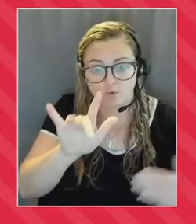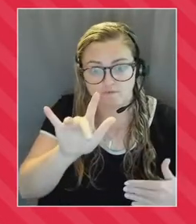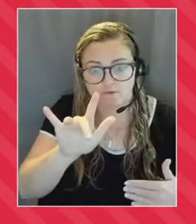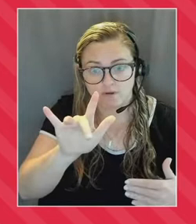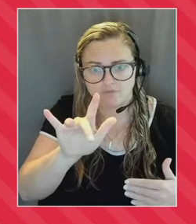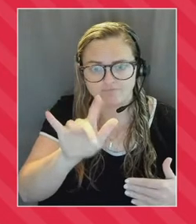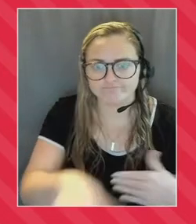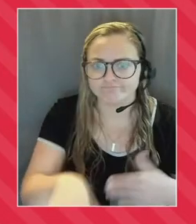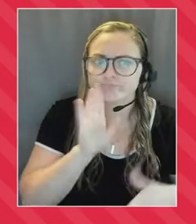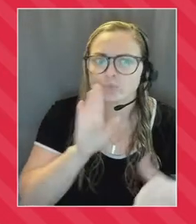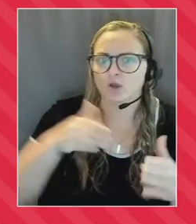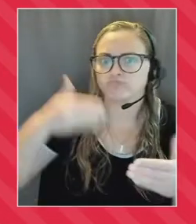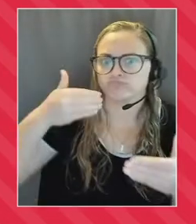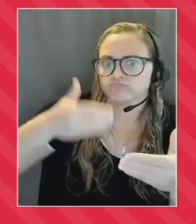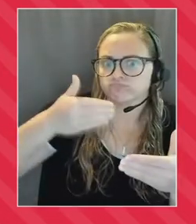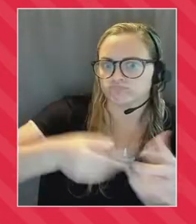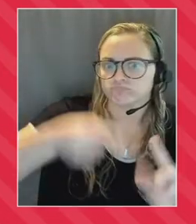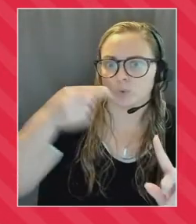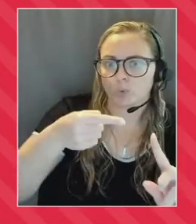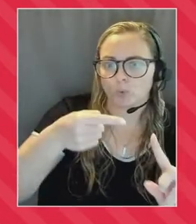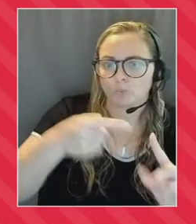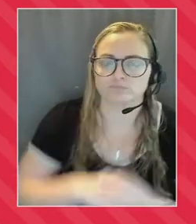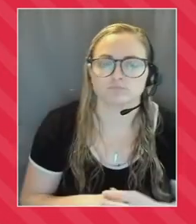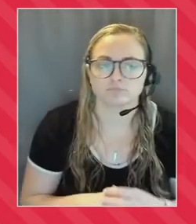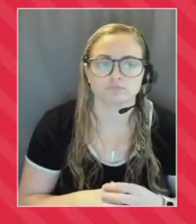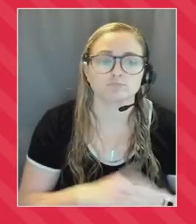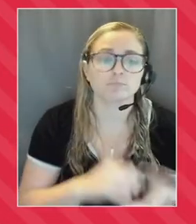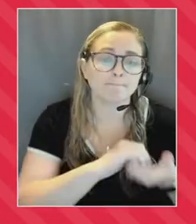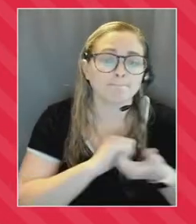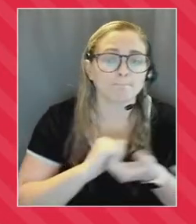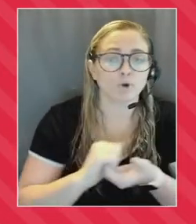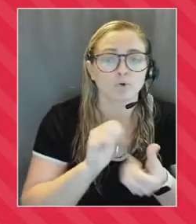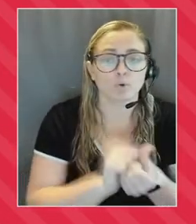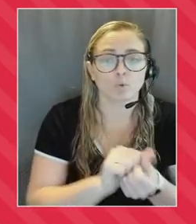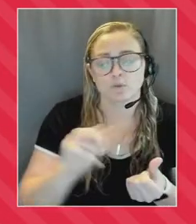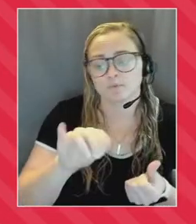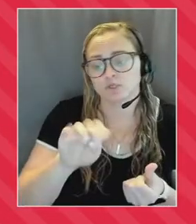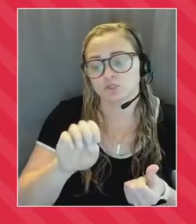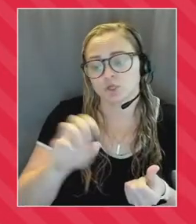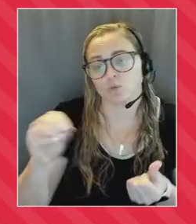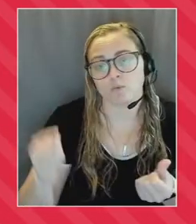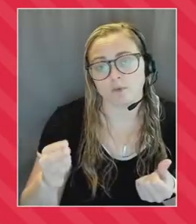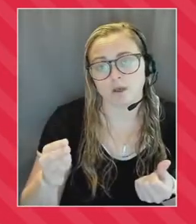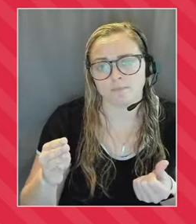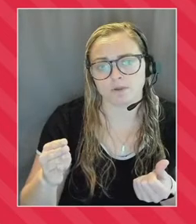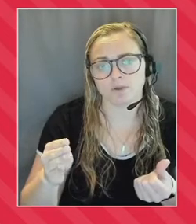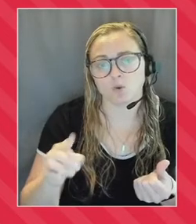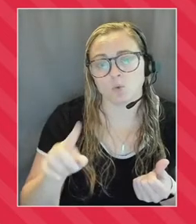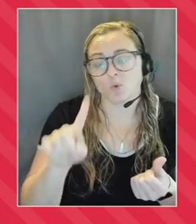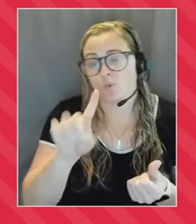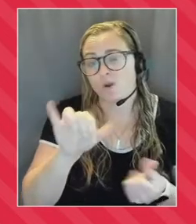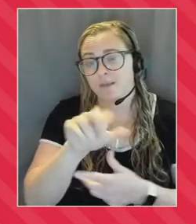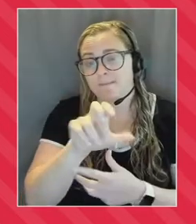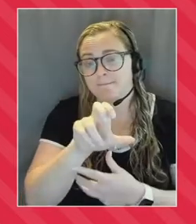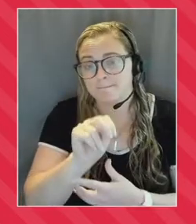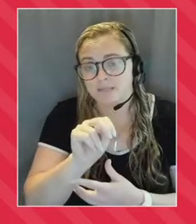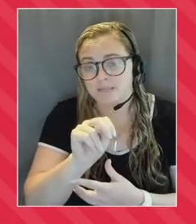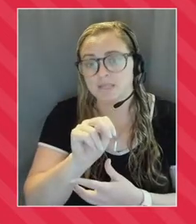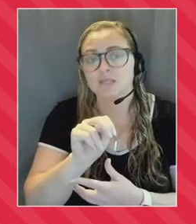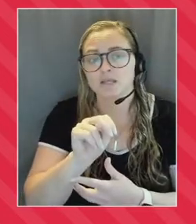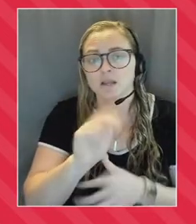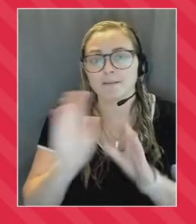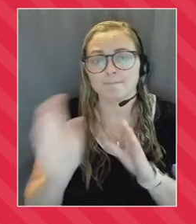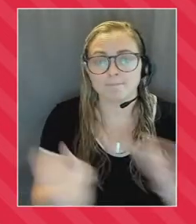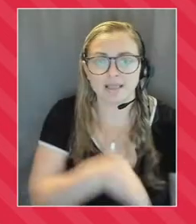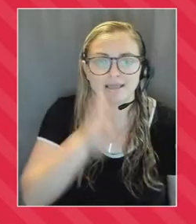well on our way. In partnership with Michelle Obama, we delivered 1 million plant-forward meals